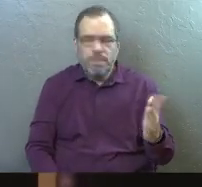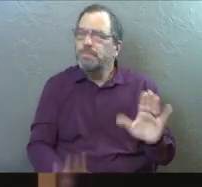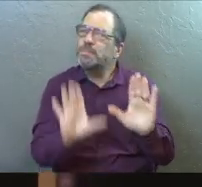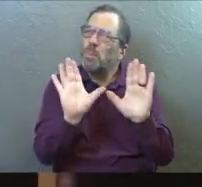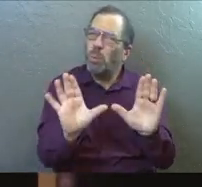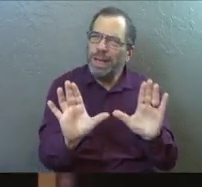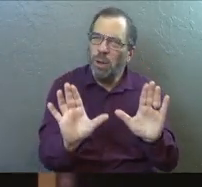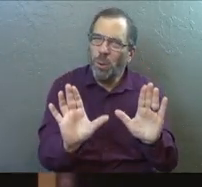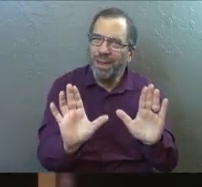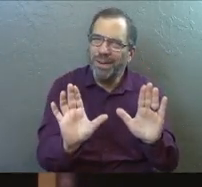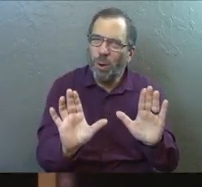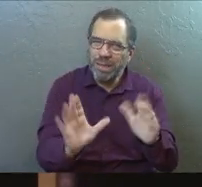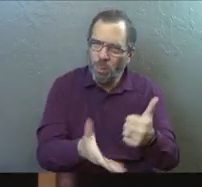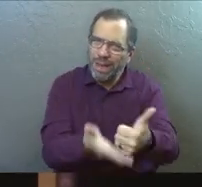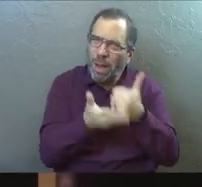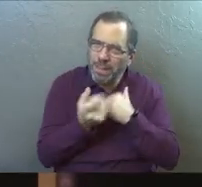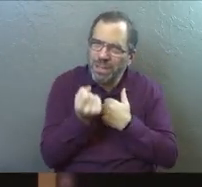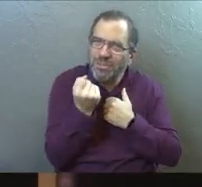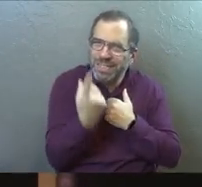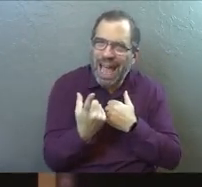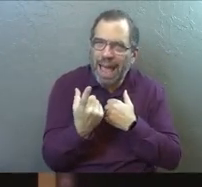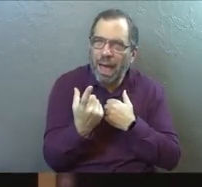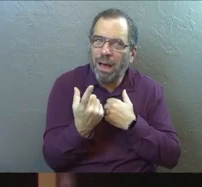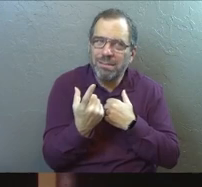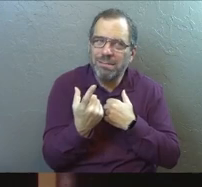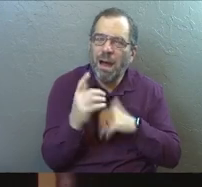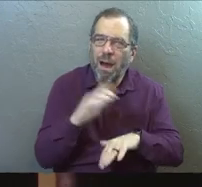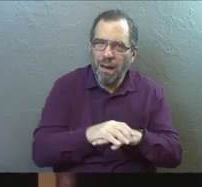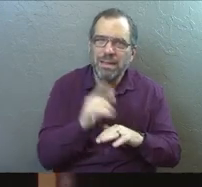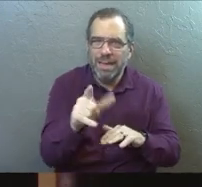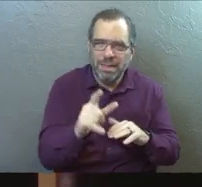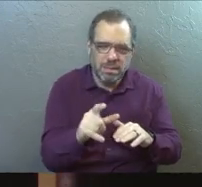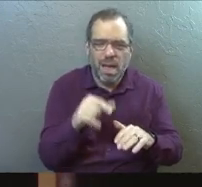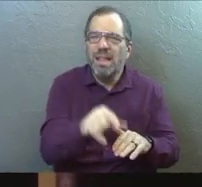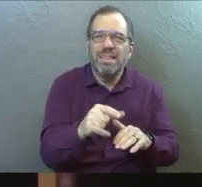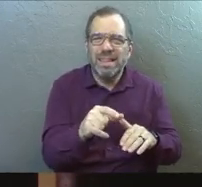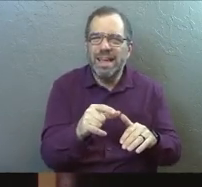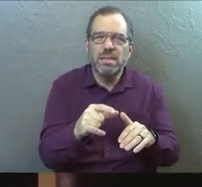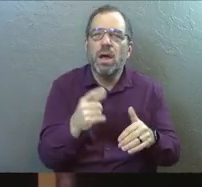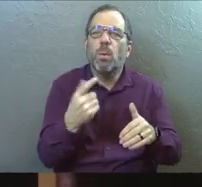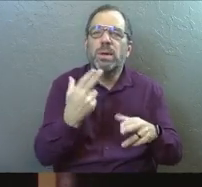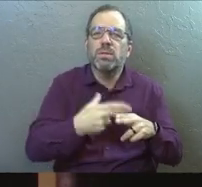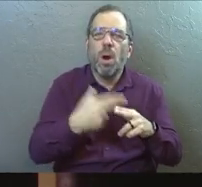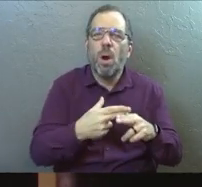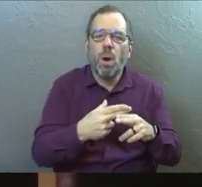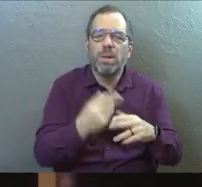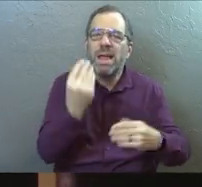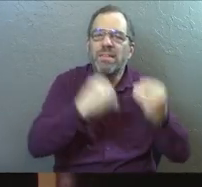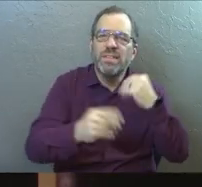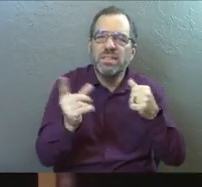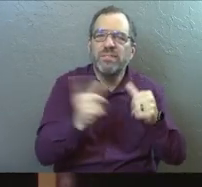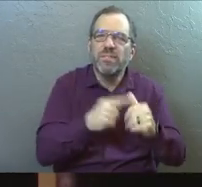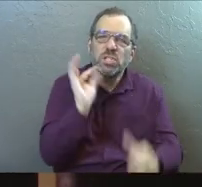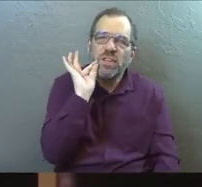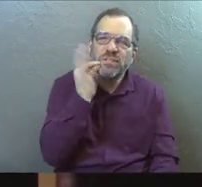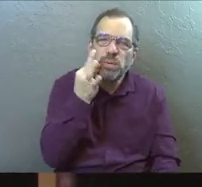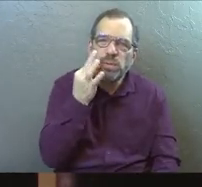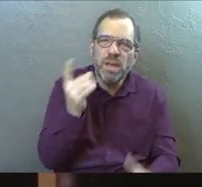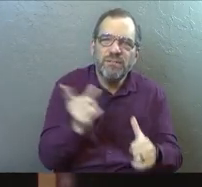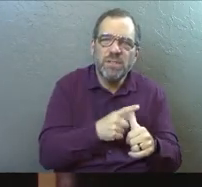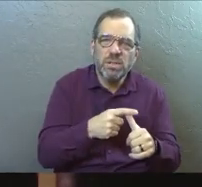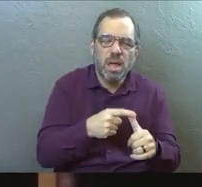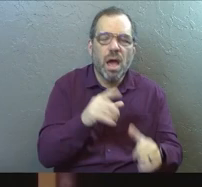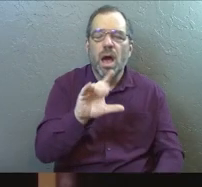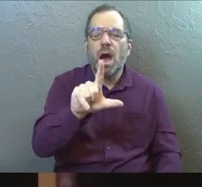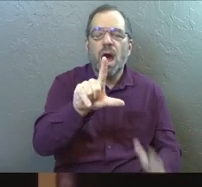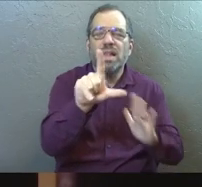this particular section is going to help us understand something I think really, really important. So this is the Feast of First Fruits is what it's called.